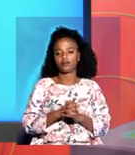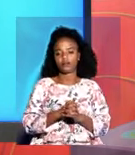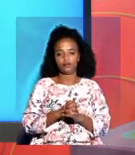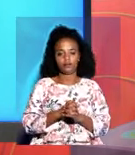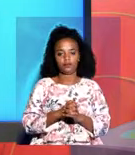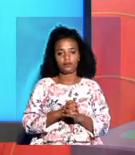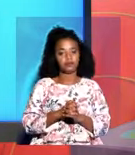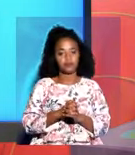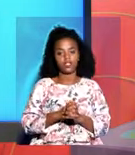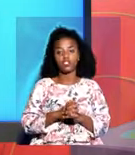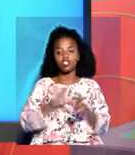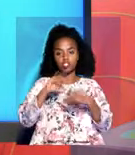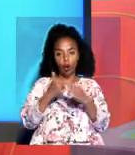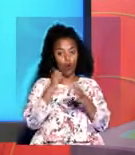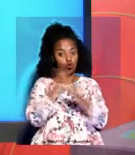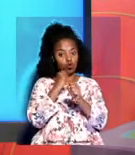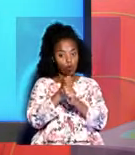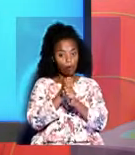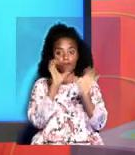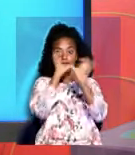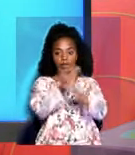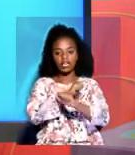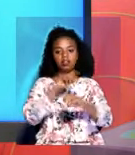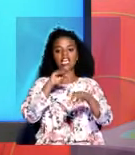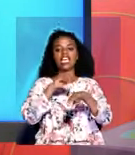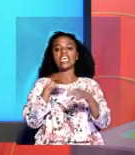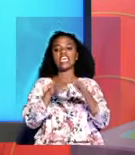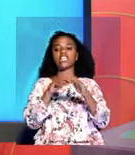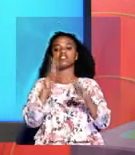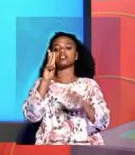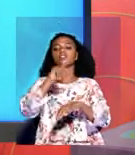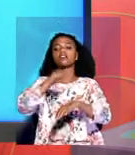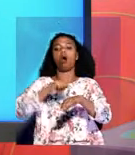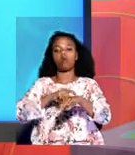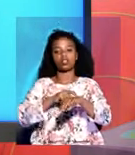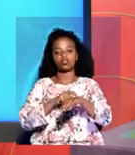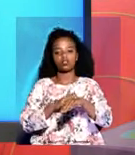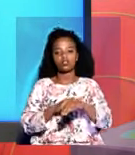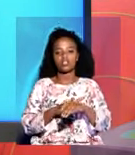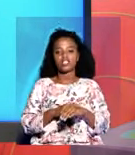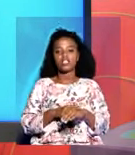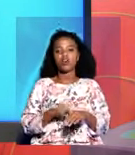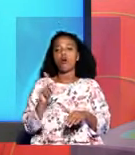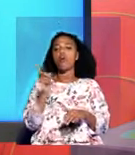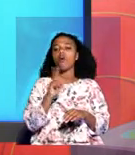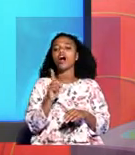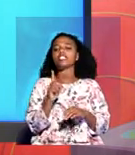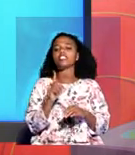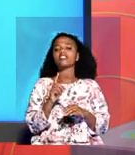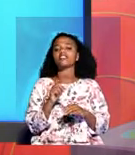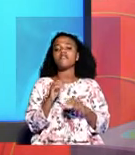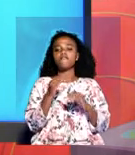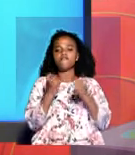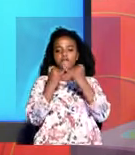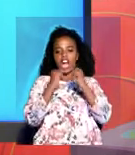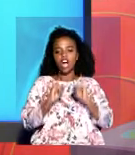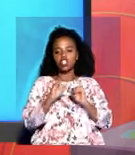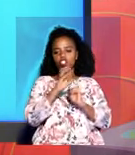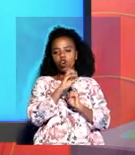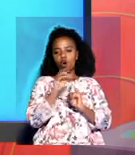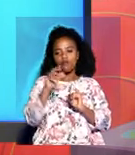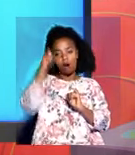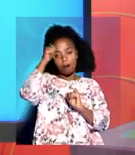It can complete the whole job in 6 hours. So what fraction of work can Aberra